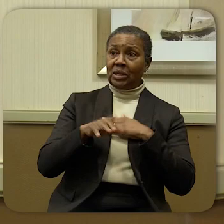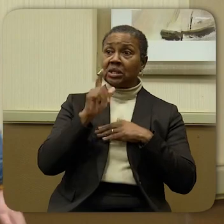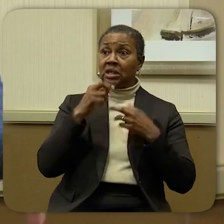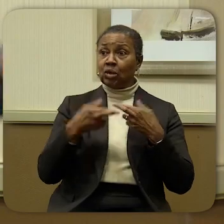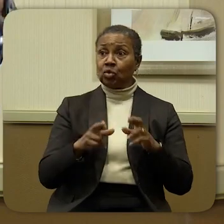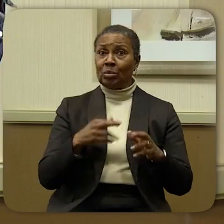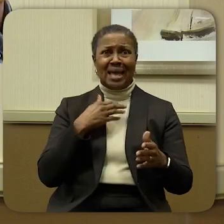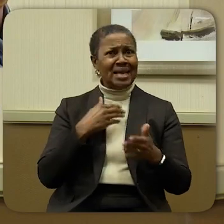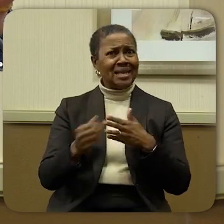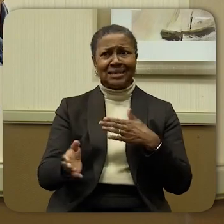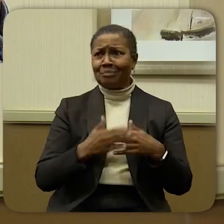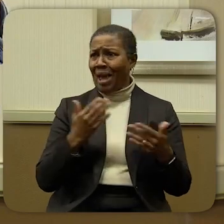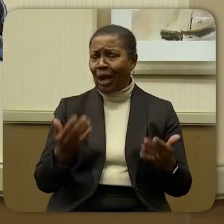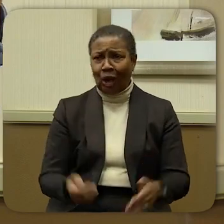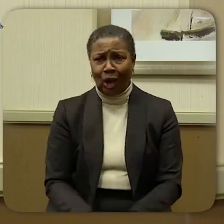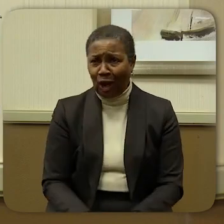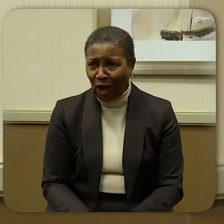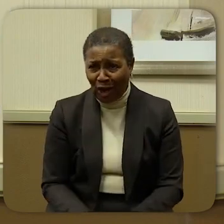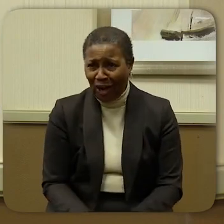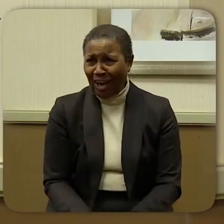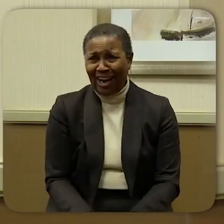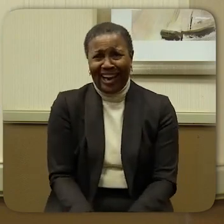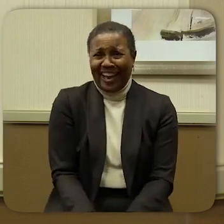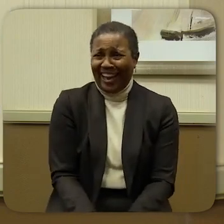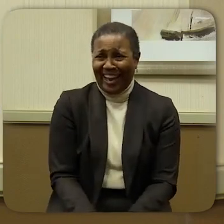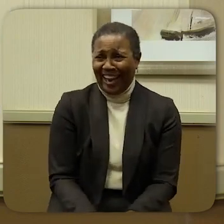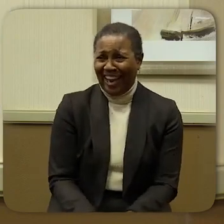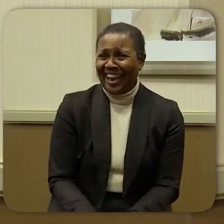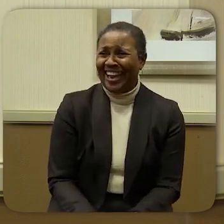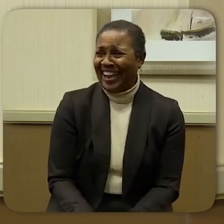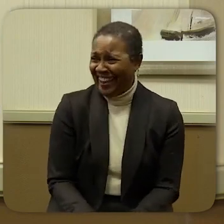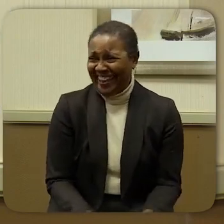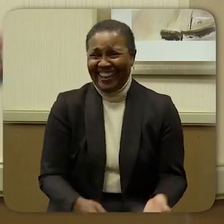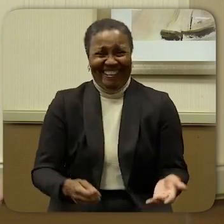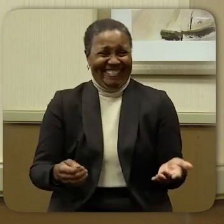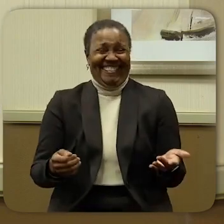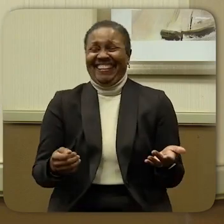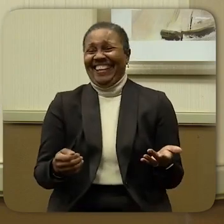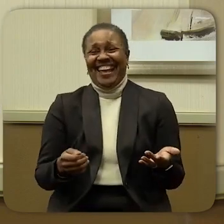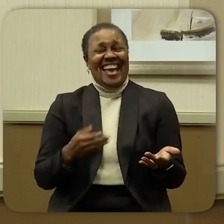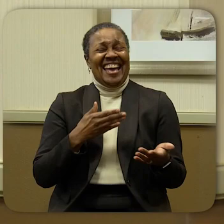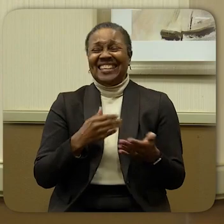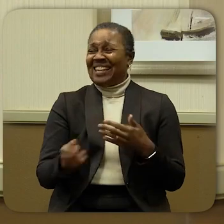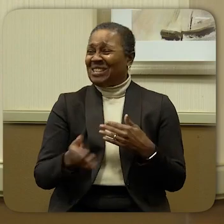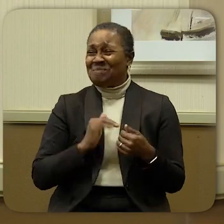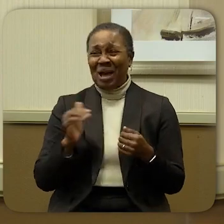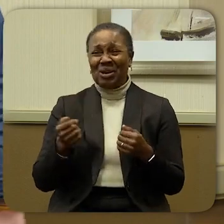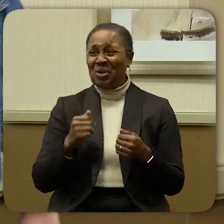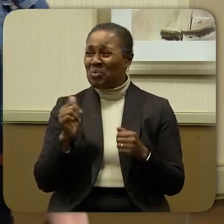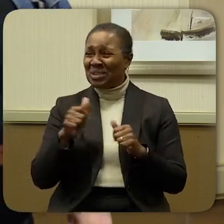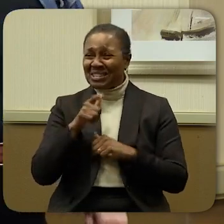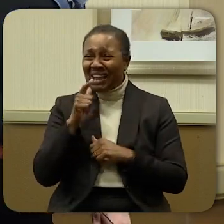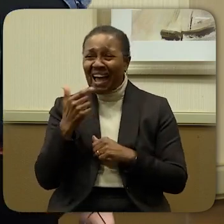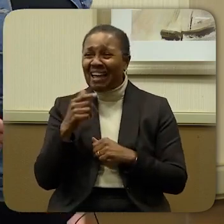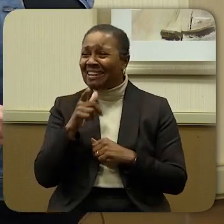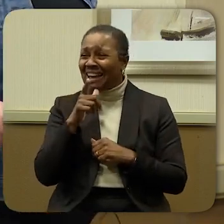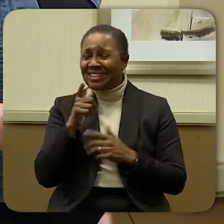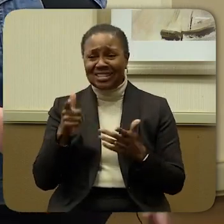is it January through June birthdays in this line, and then July through December there, you know.